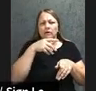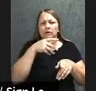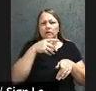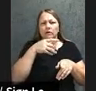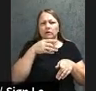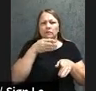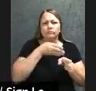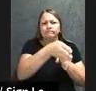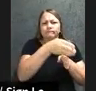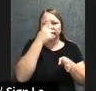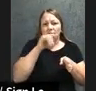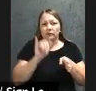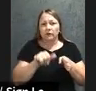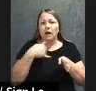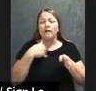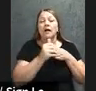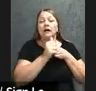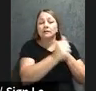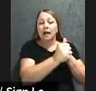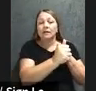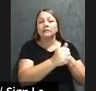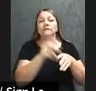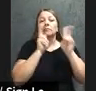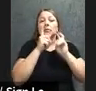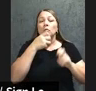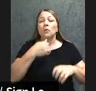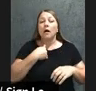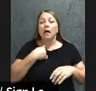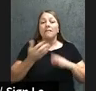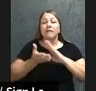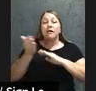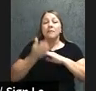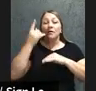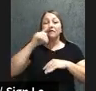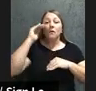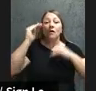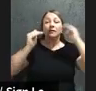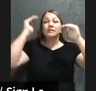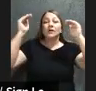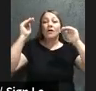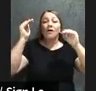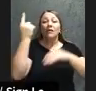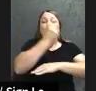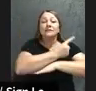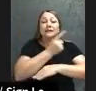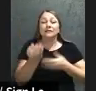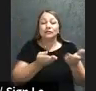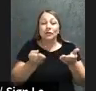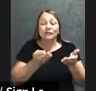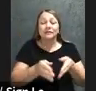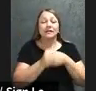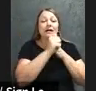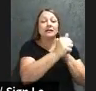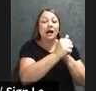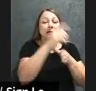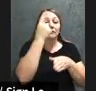is guidance for people who operate adult day service centers, guidance for direct service providers, guidance for home